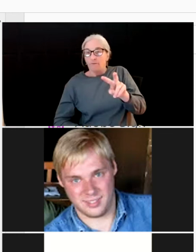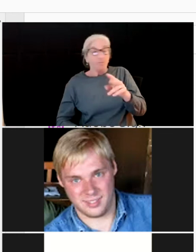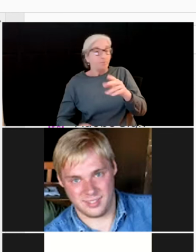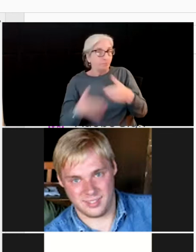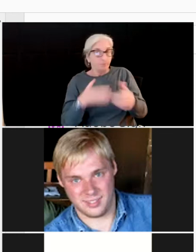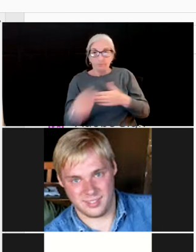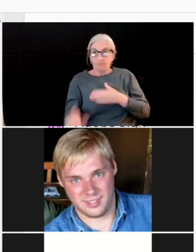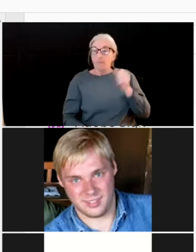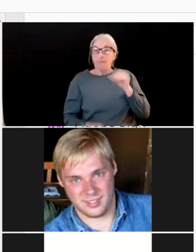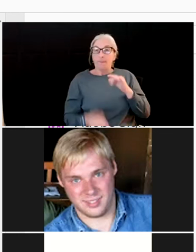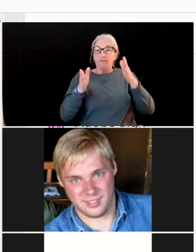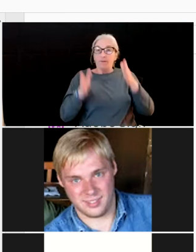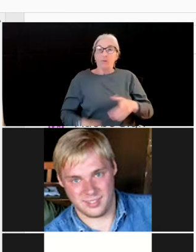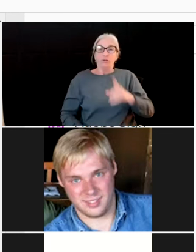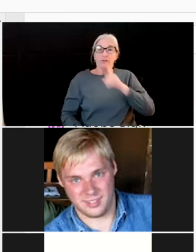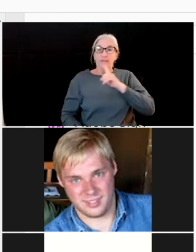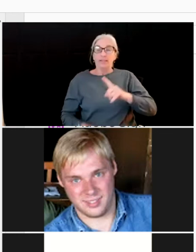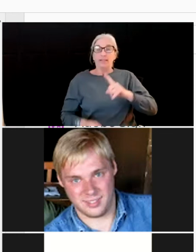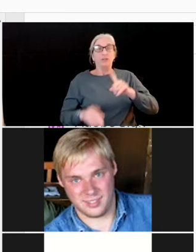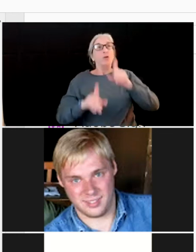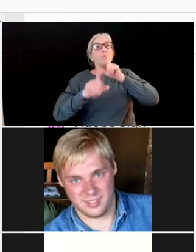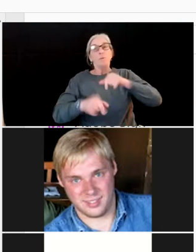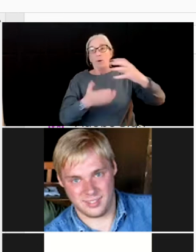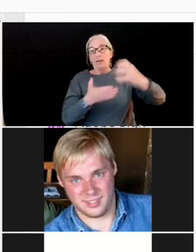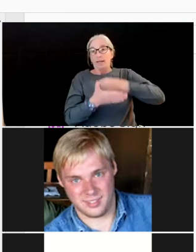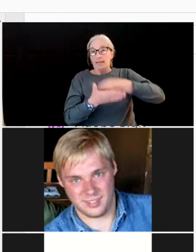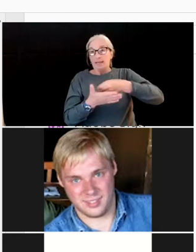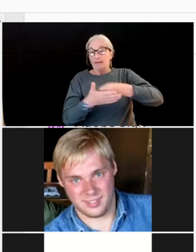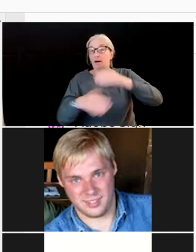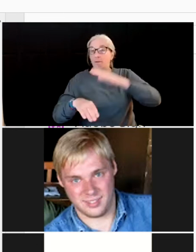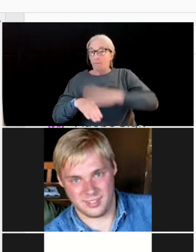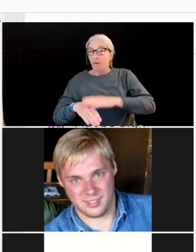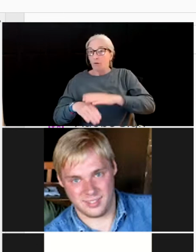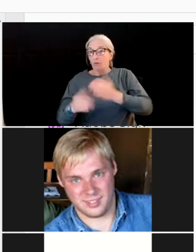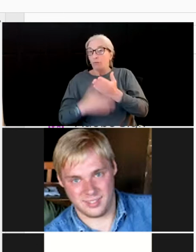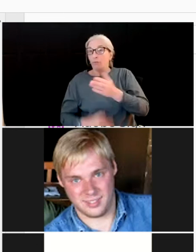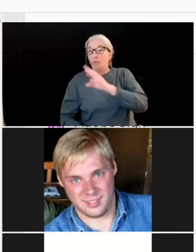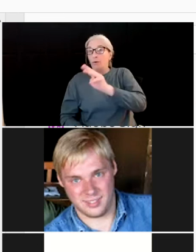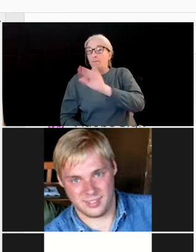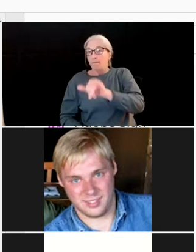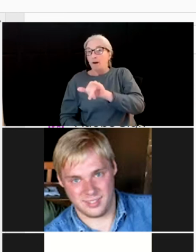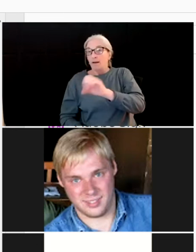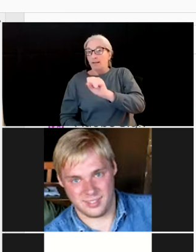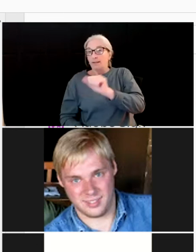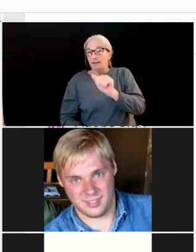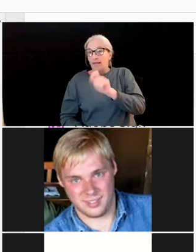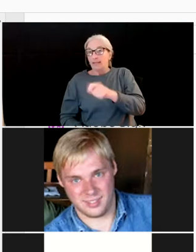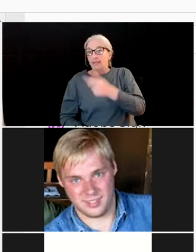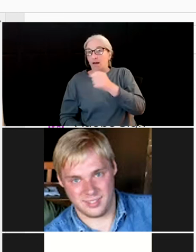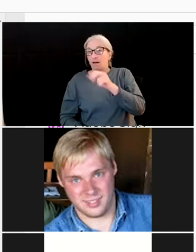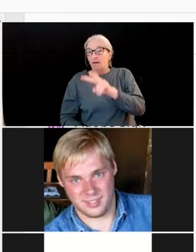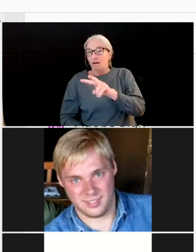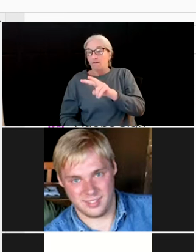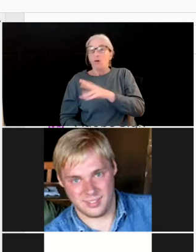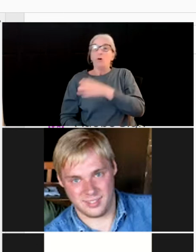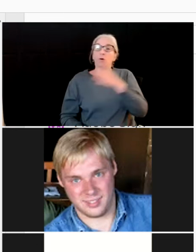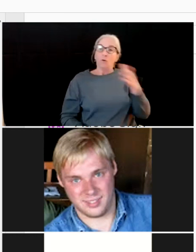income online through MySSA.gov or through a wage mobile reporting app, if they're on